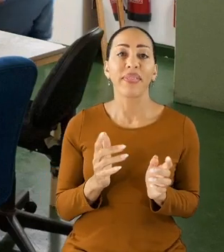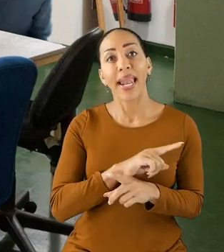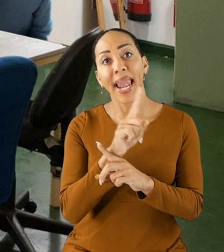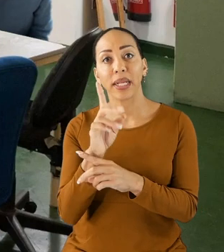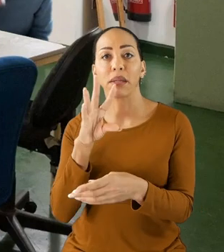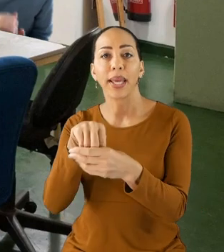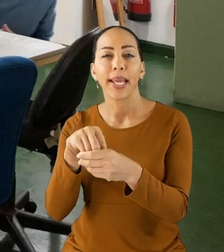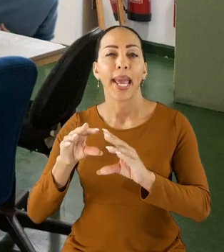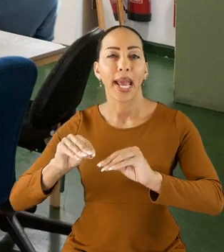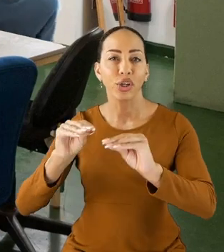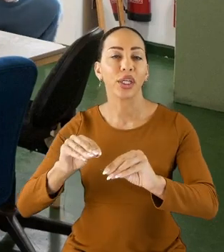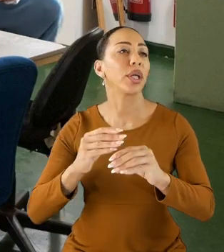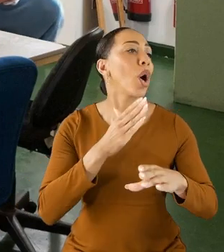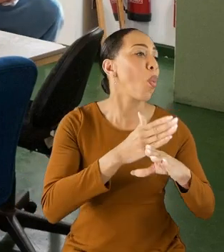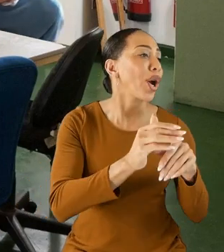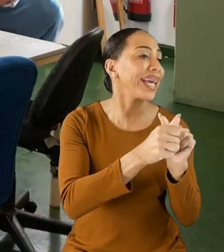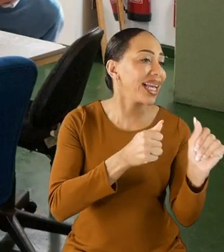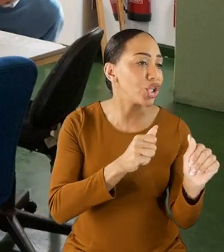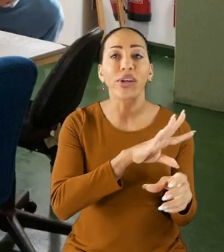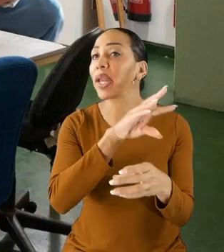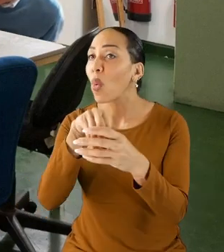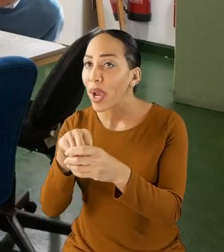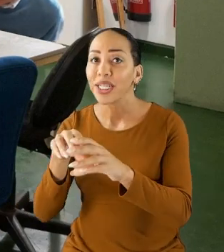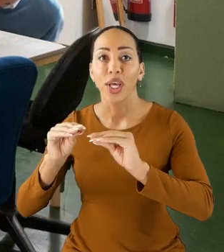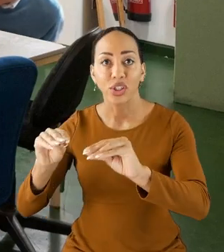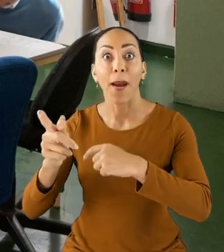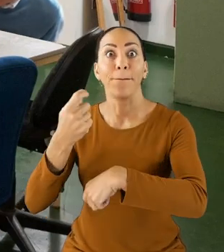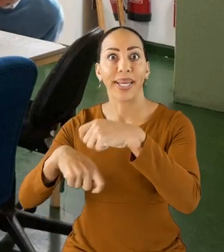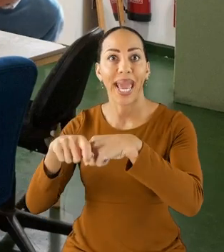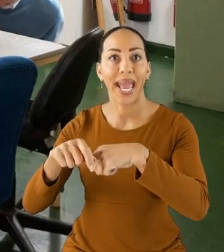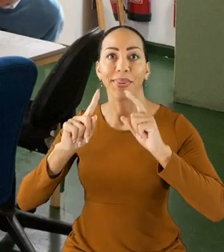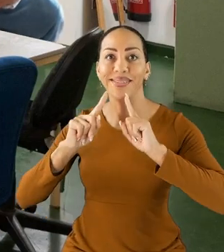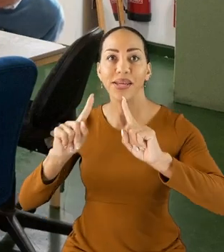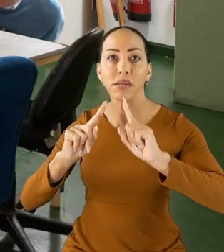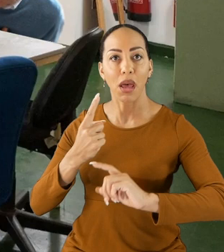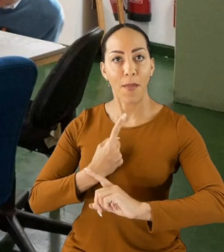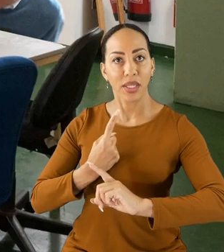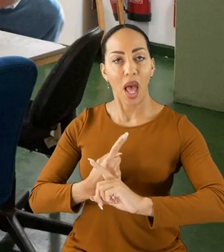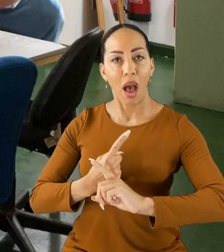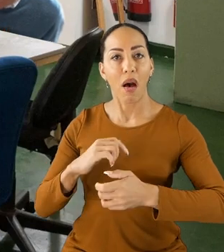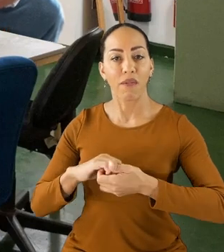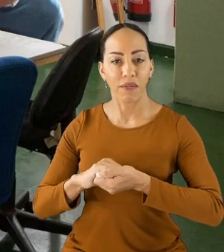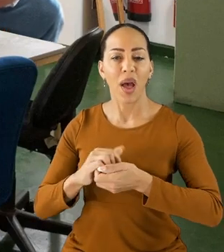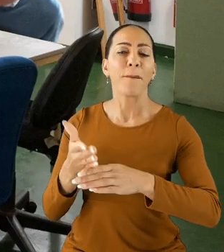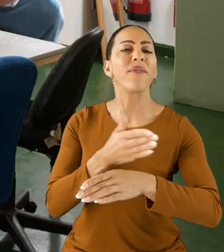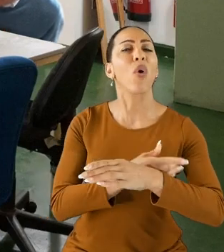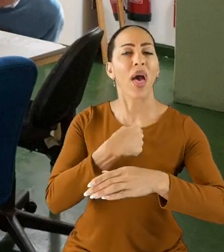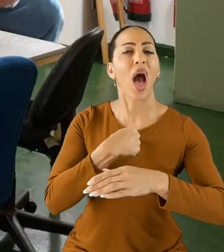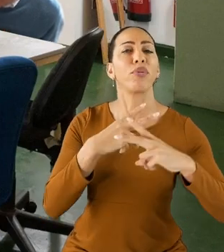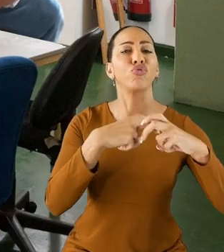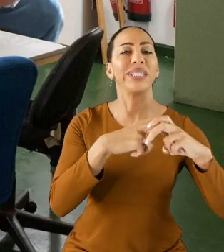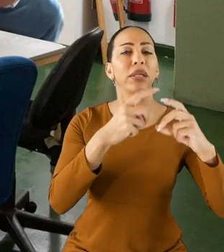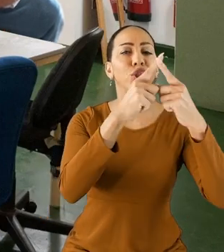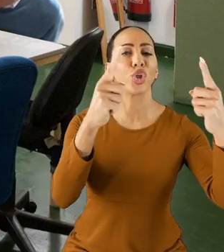to deal with, and it was only when I got went into education after working in industry and became a